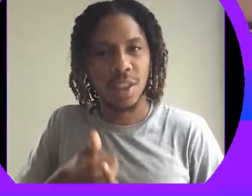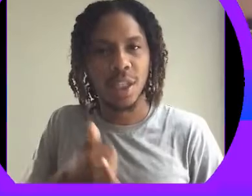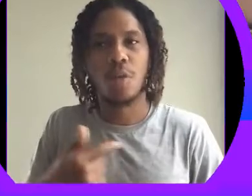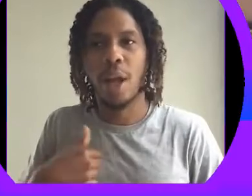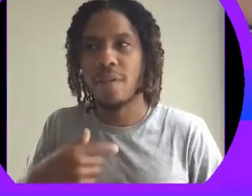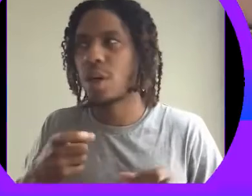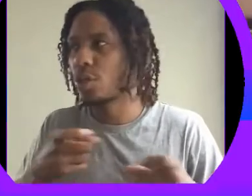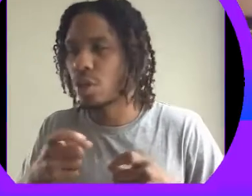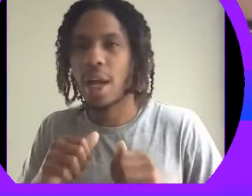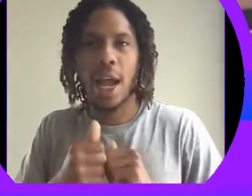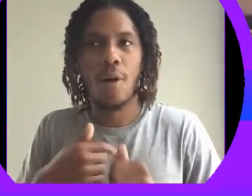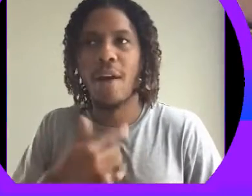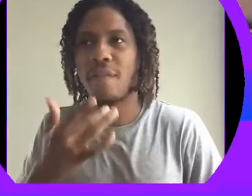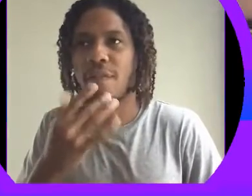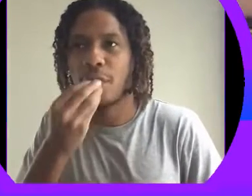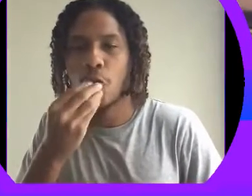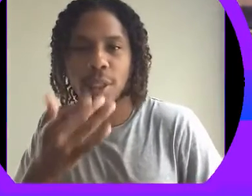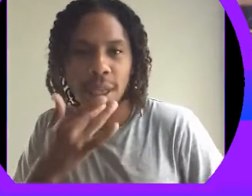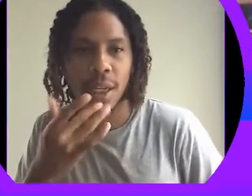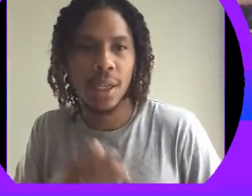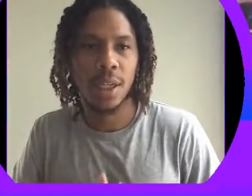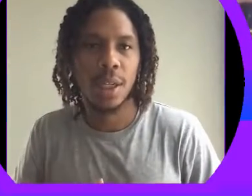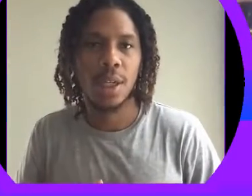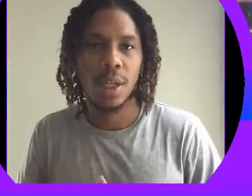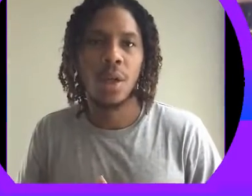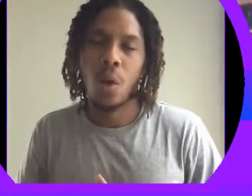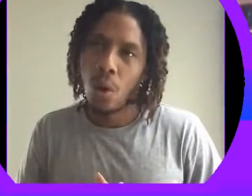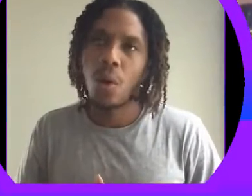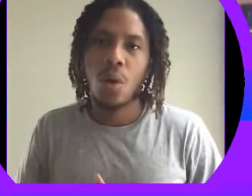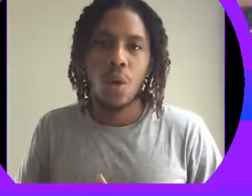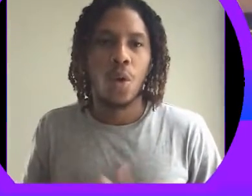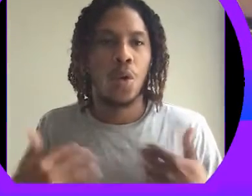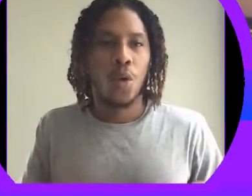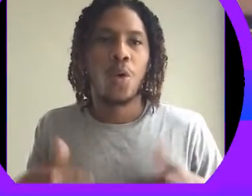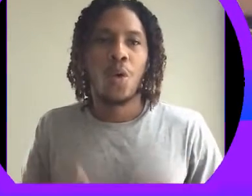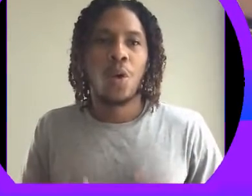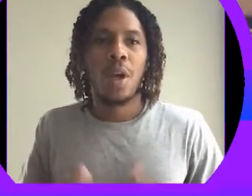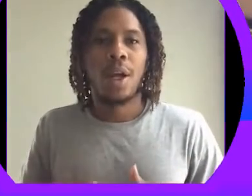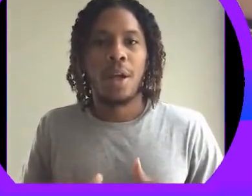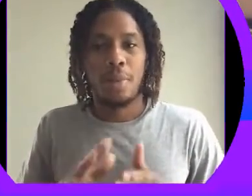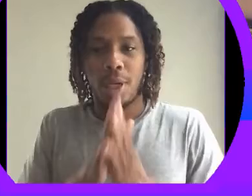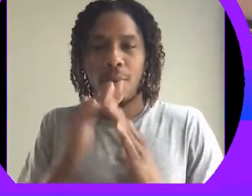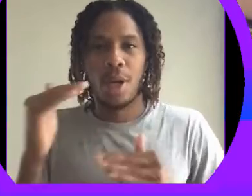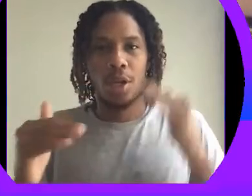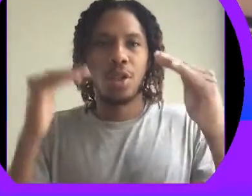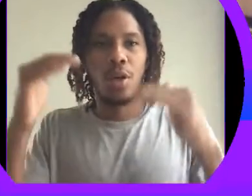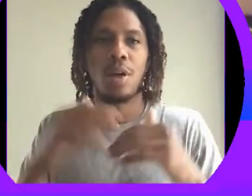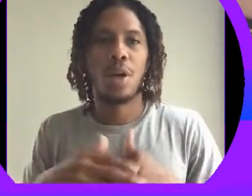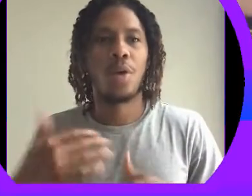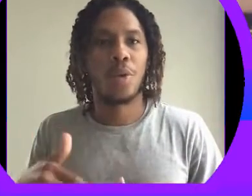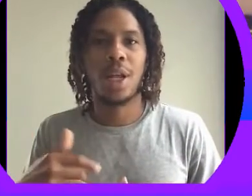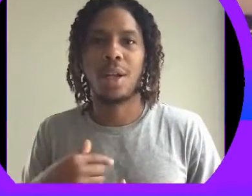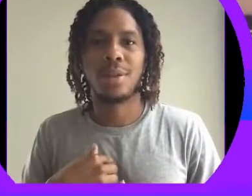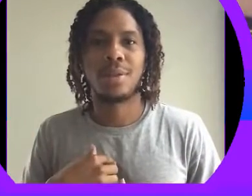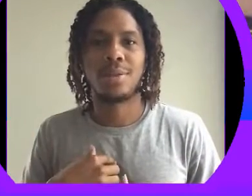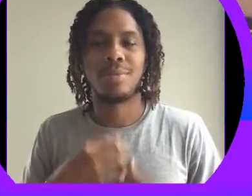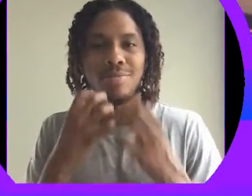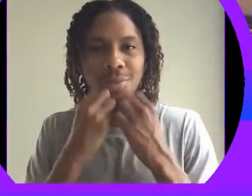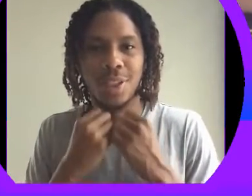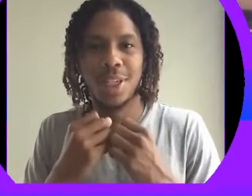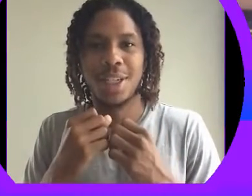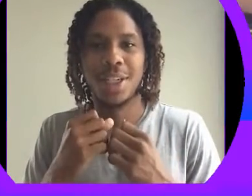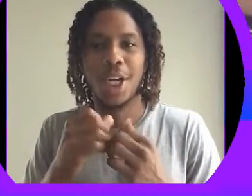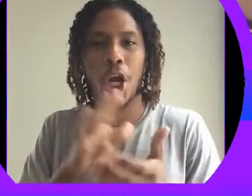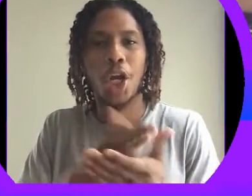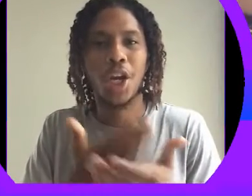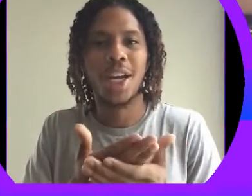we're in control of how our food tastes. And that's really comes as an adult. I've really learned to love cooking breakfast for my wife